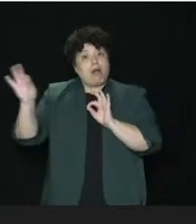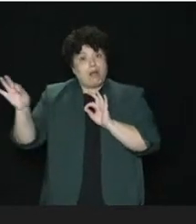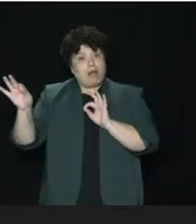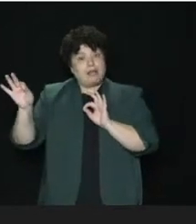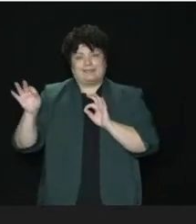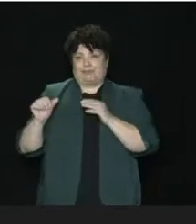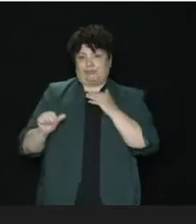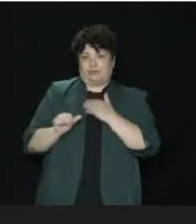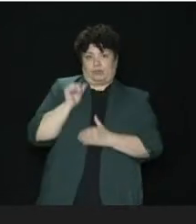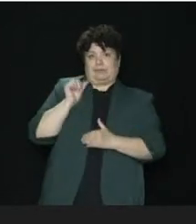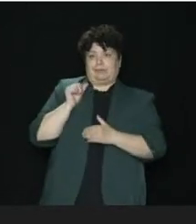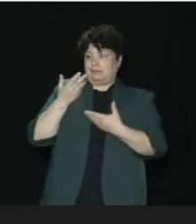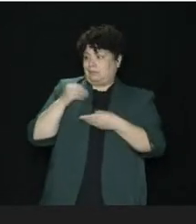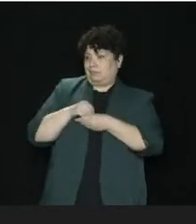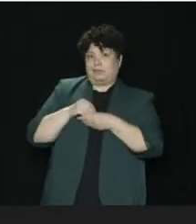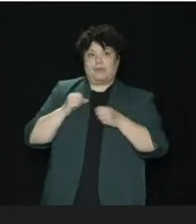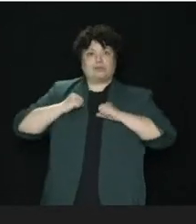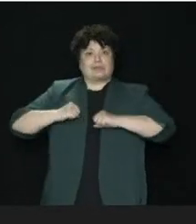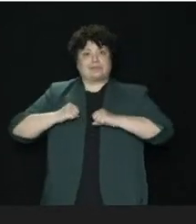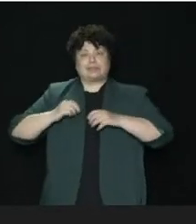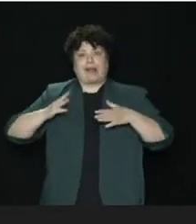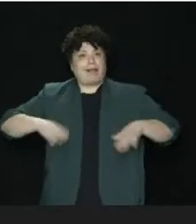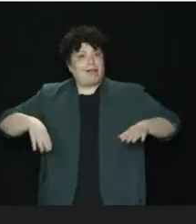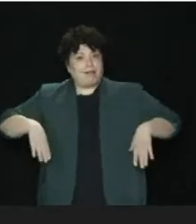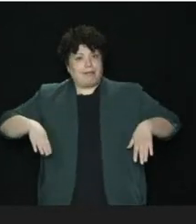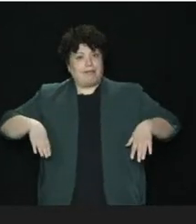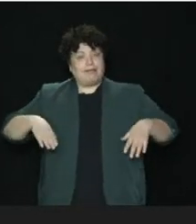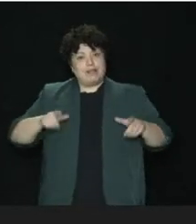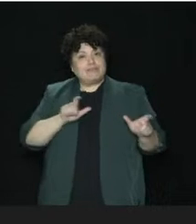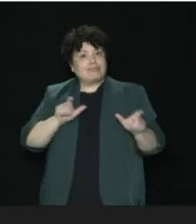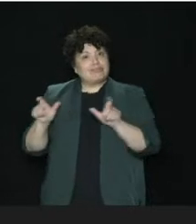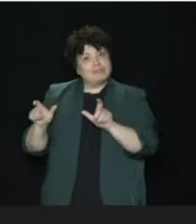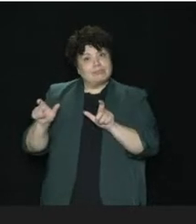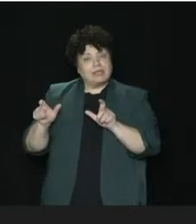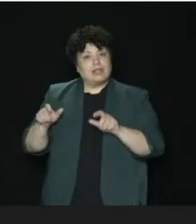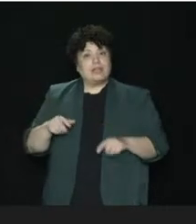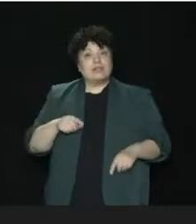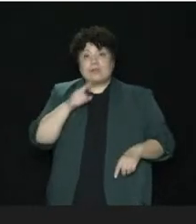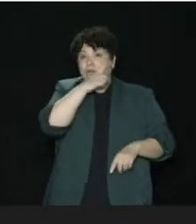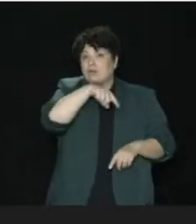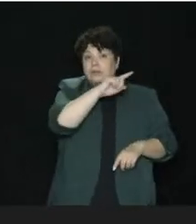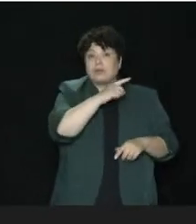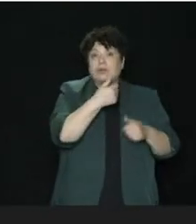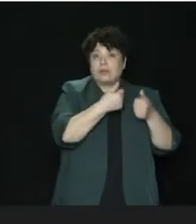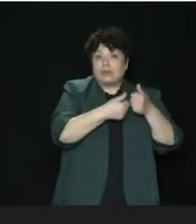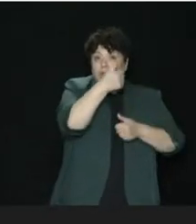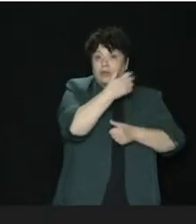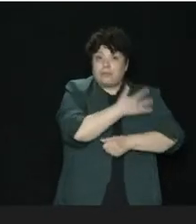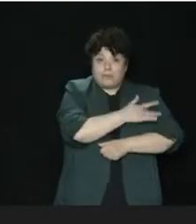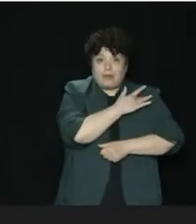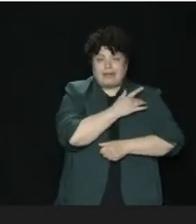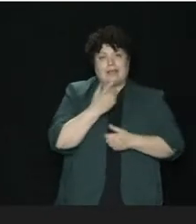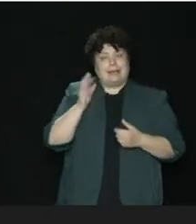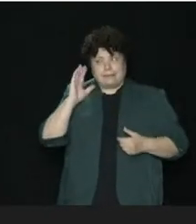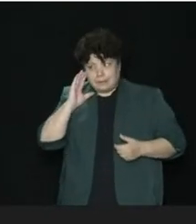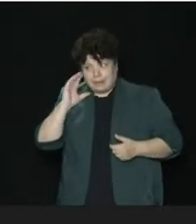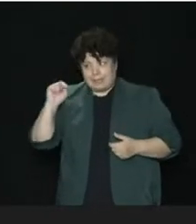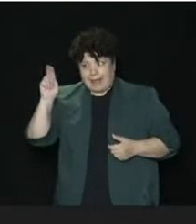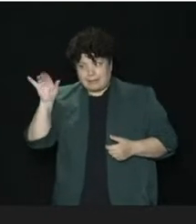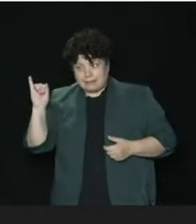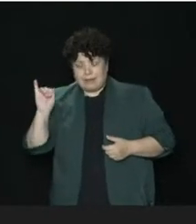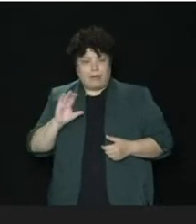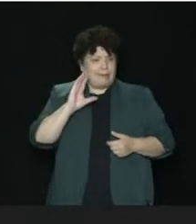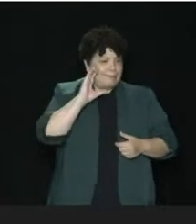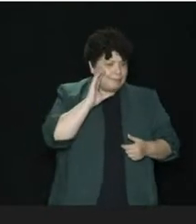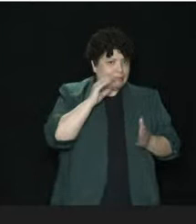not protected. Having said that, they too will take advice from NACI and others and evolve, not only as